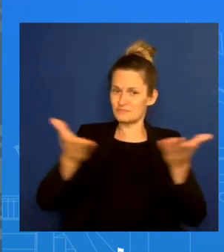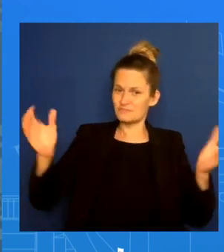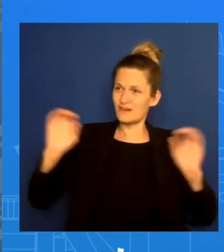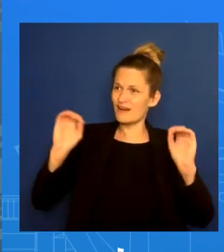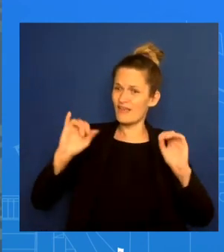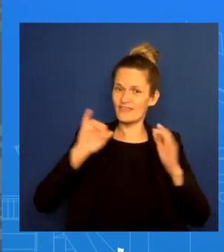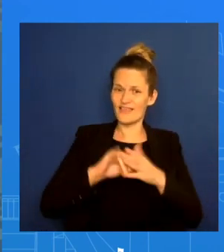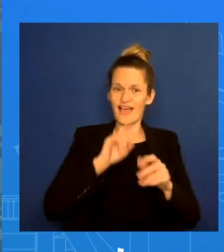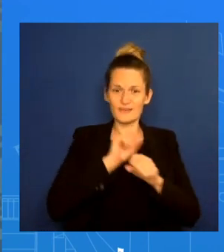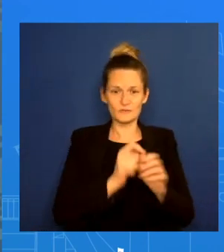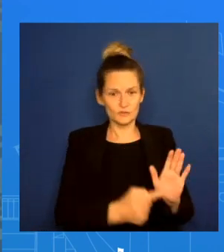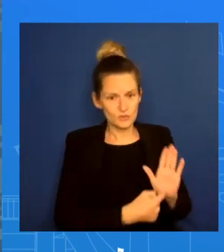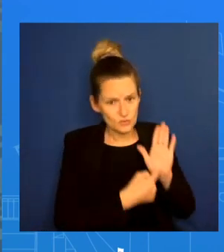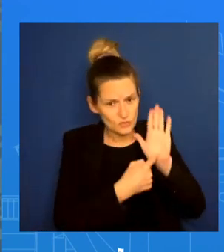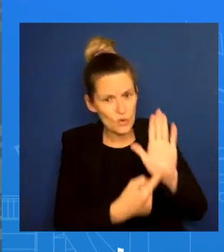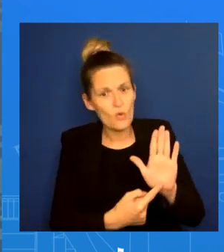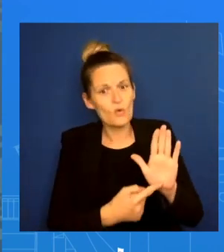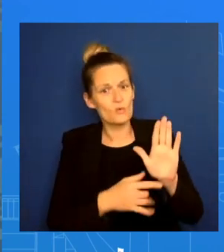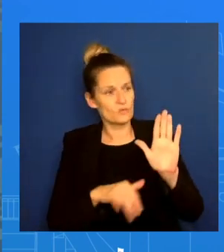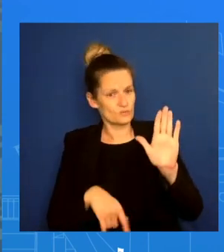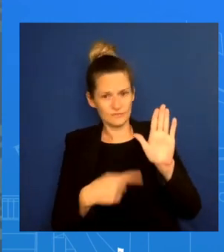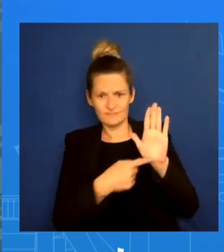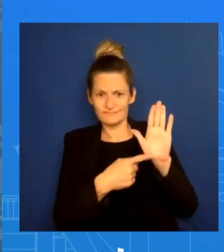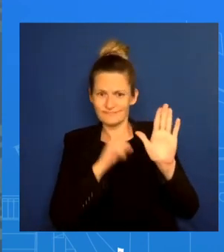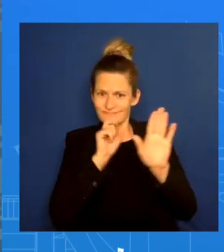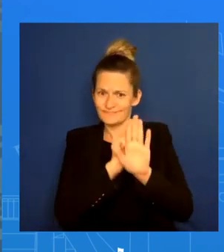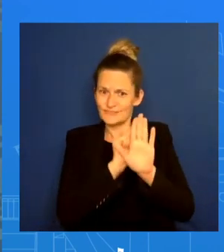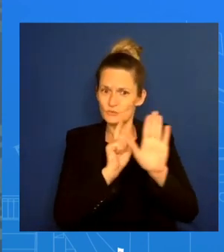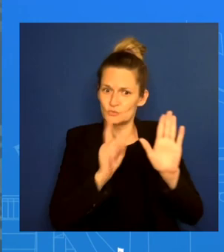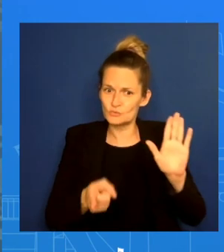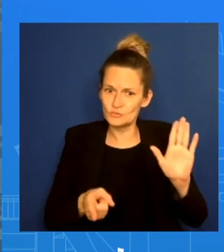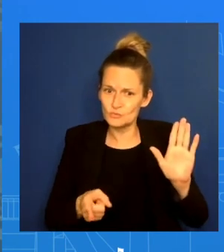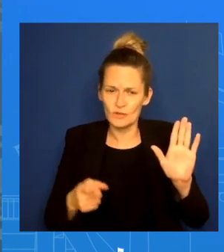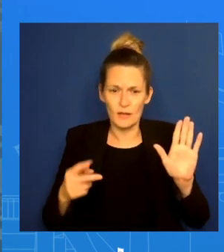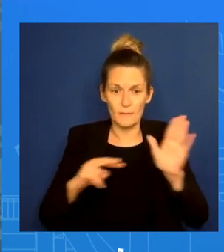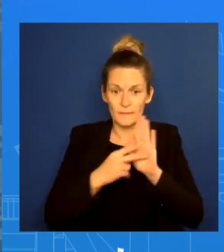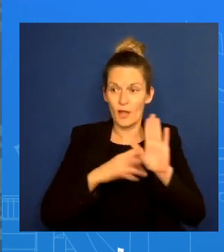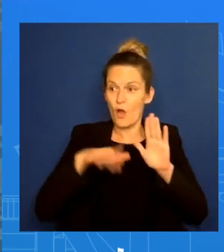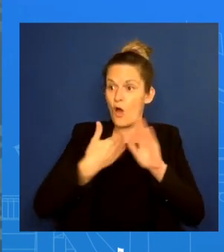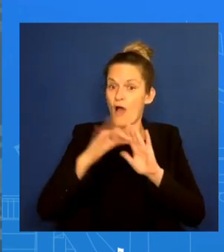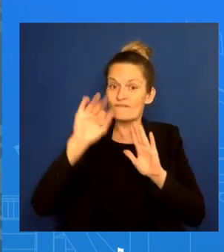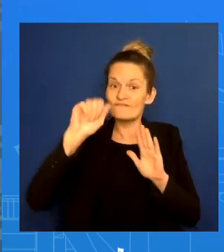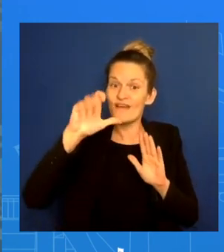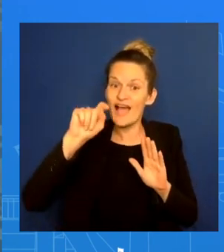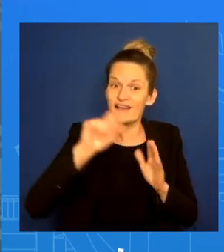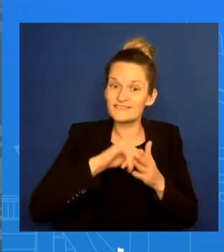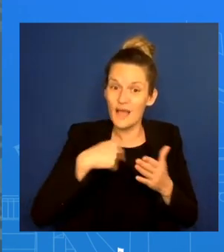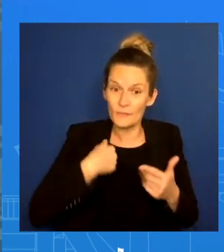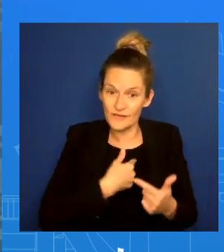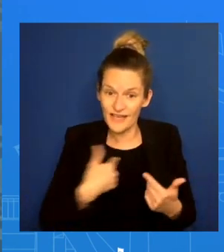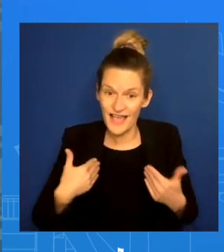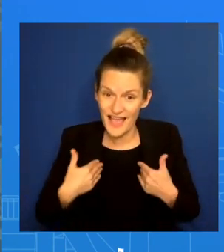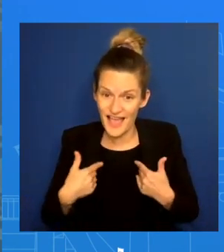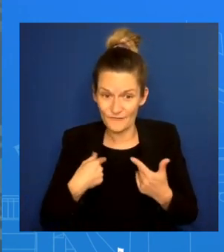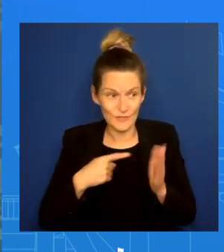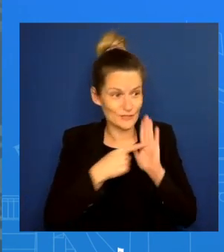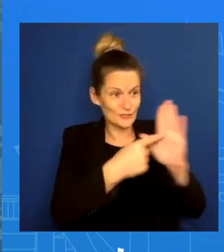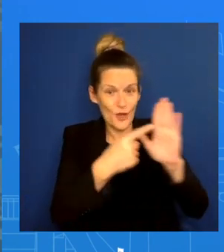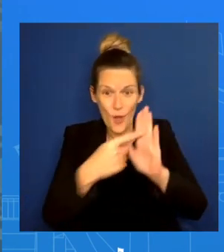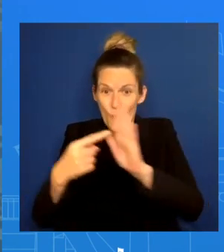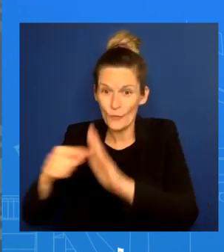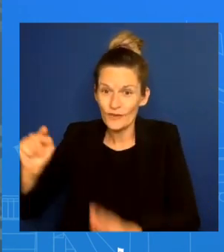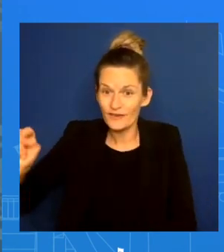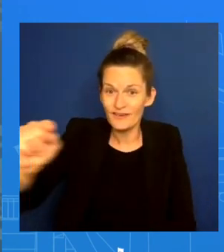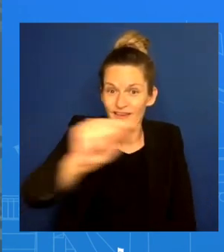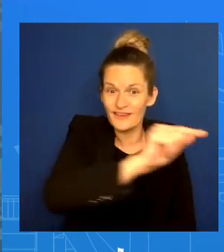as we are seeing it, and we're also pointing to NBER, who actually has the textbook definition, and they